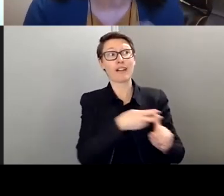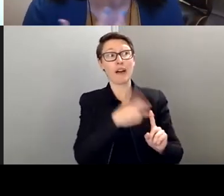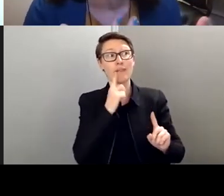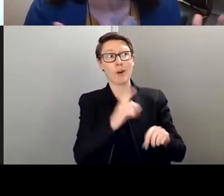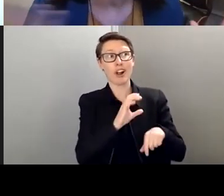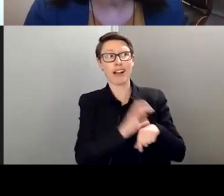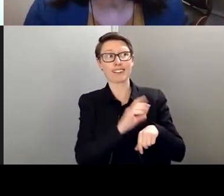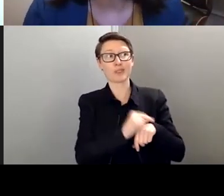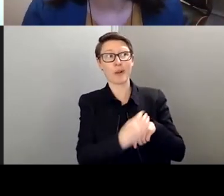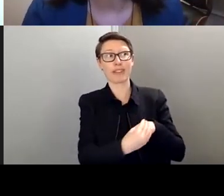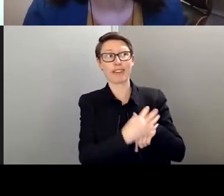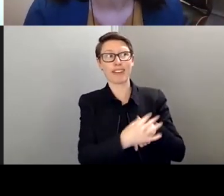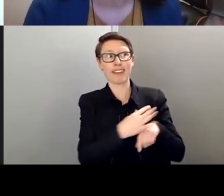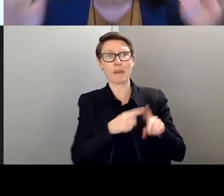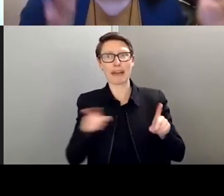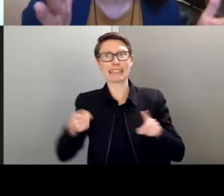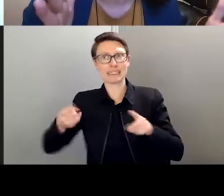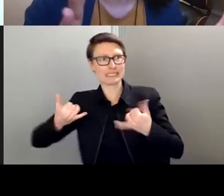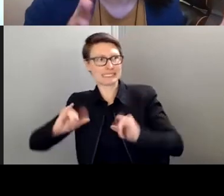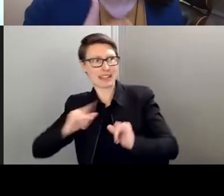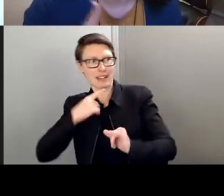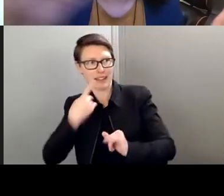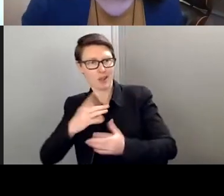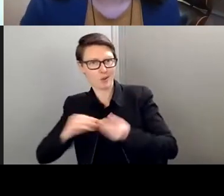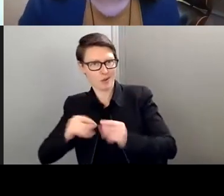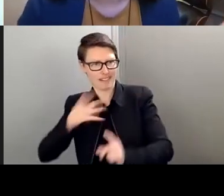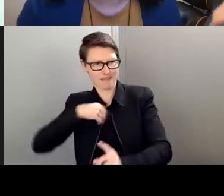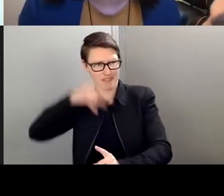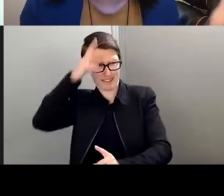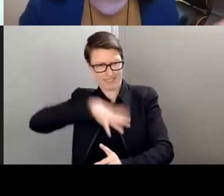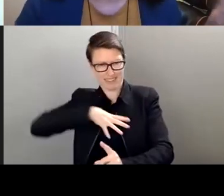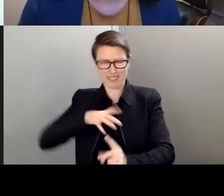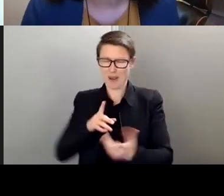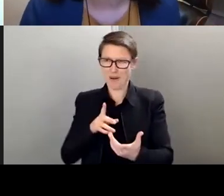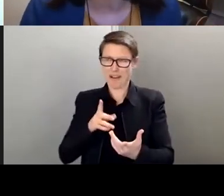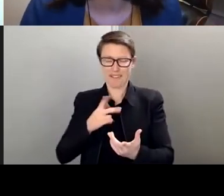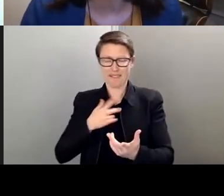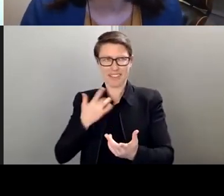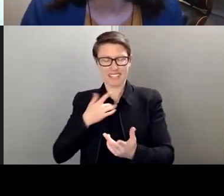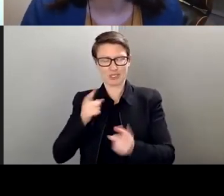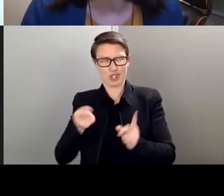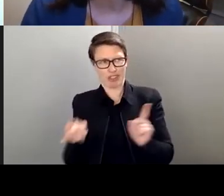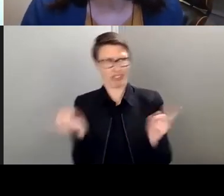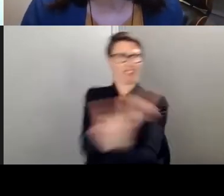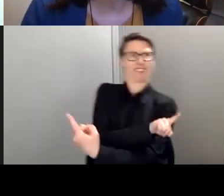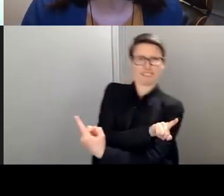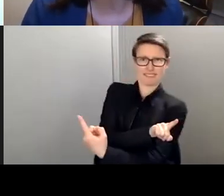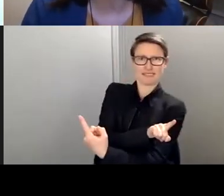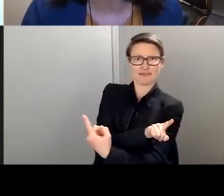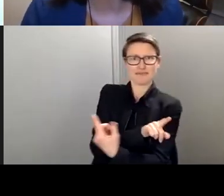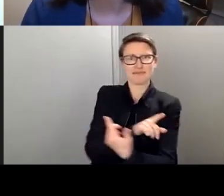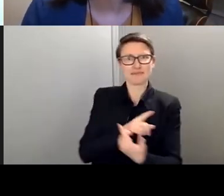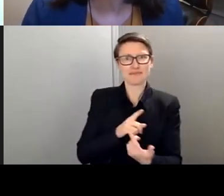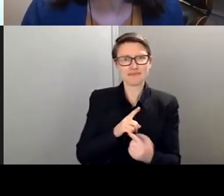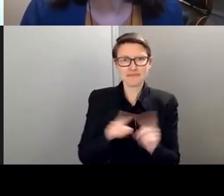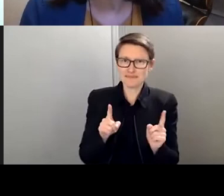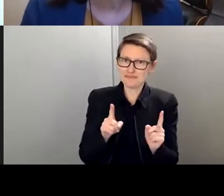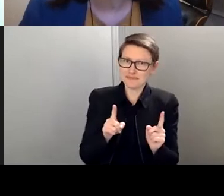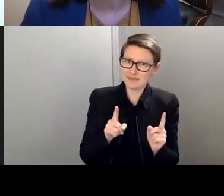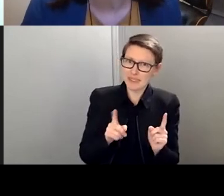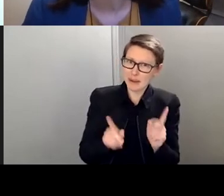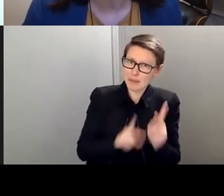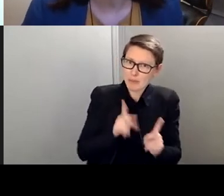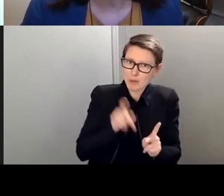around, just as a starting point, but eventually people are just able to tell the stories from their